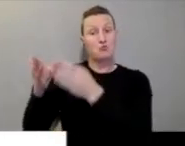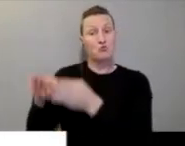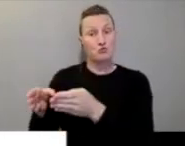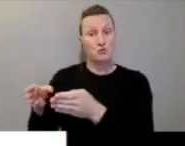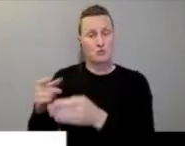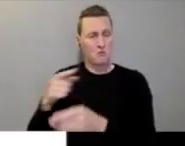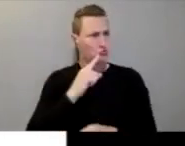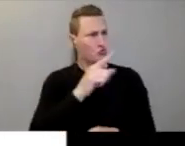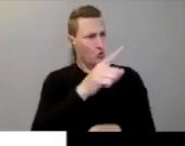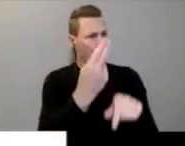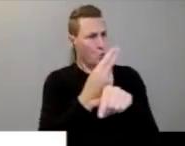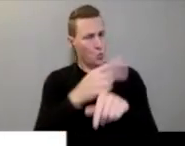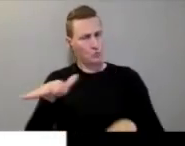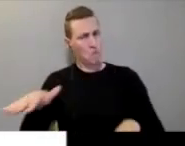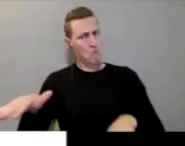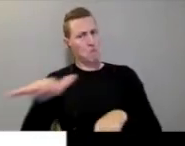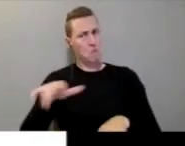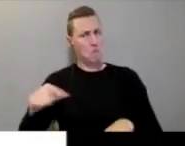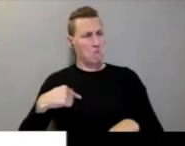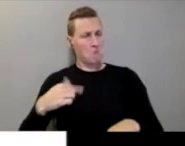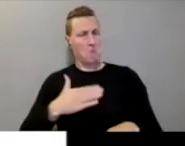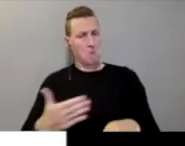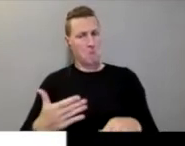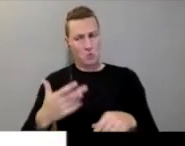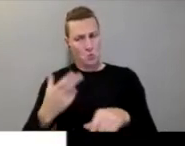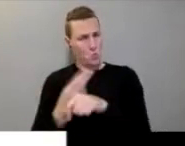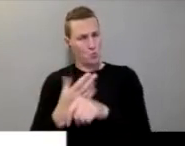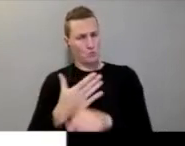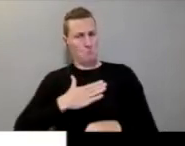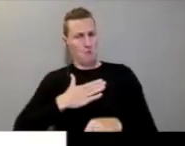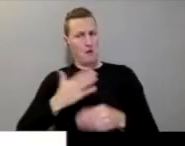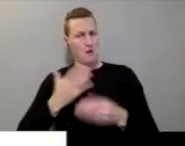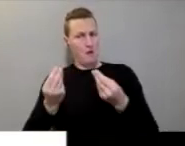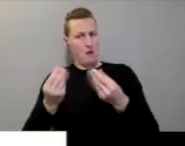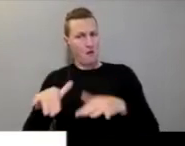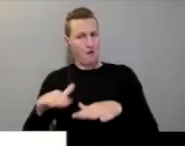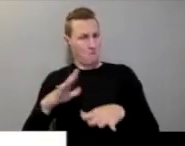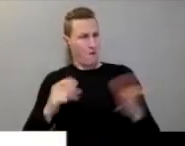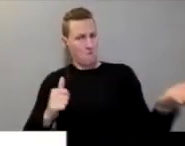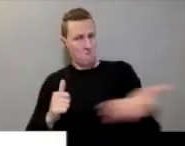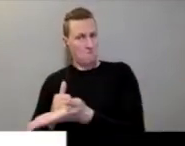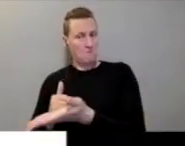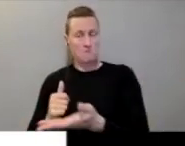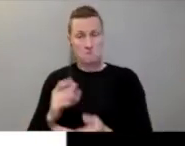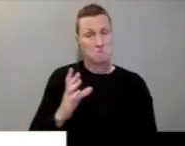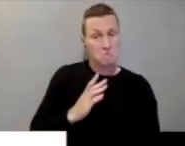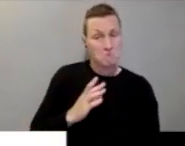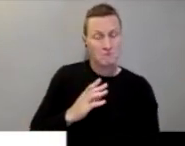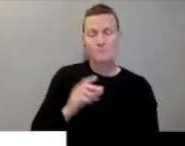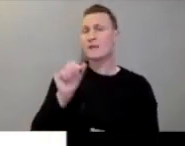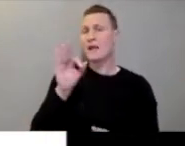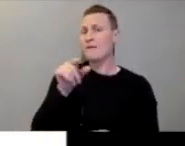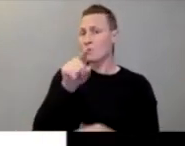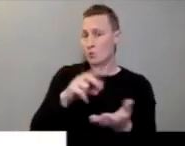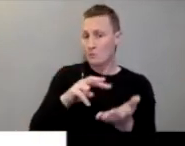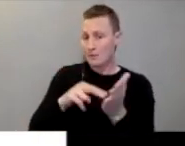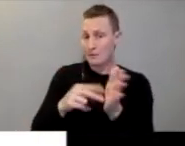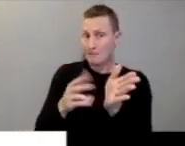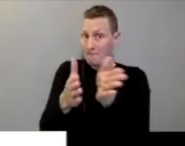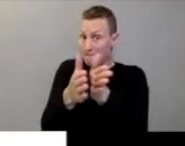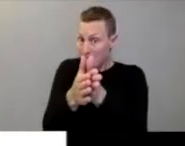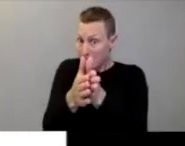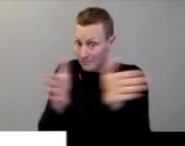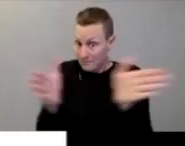do include that in your proposal. But if you're looking at public sites, then let us know if you have some